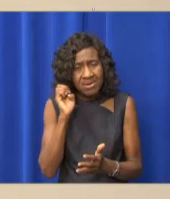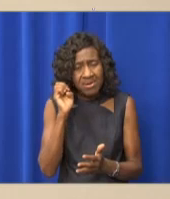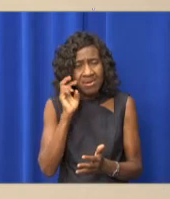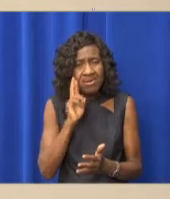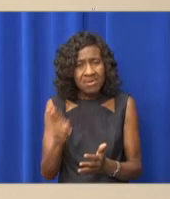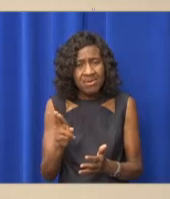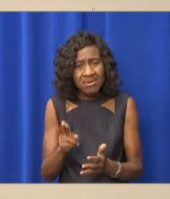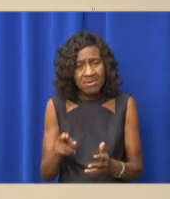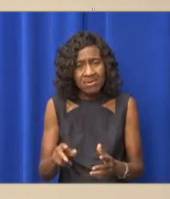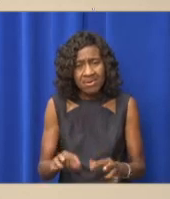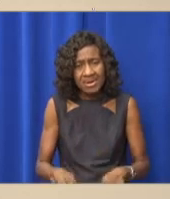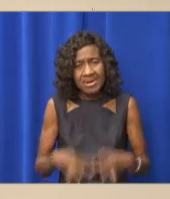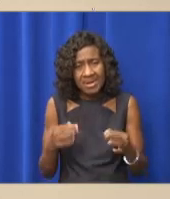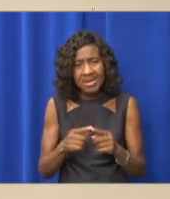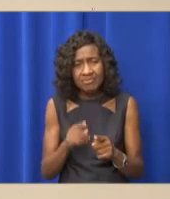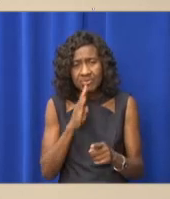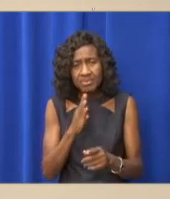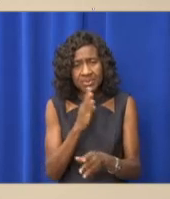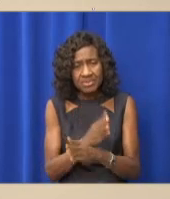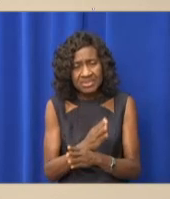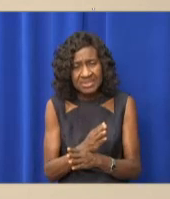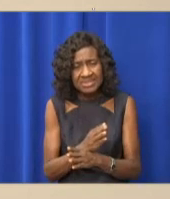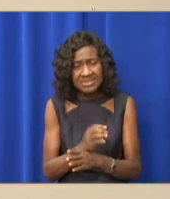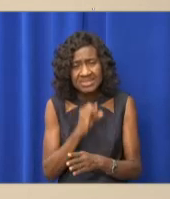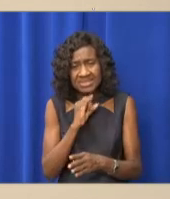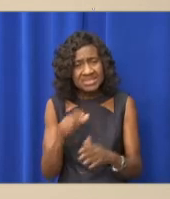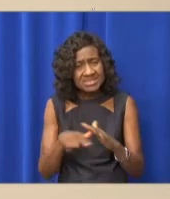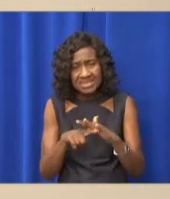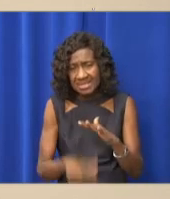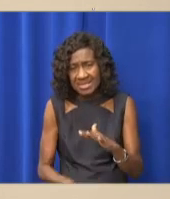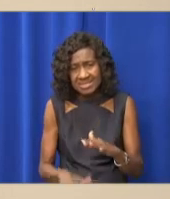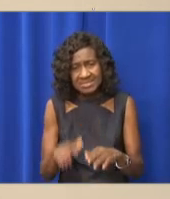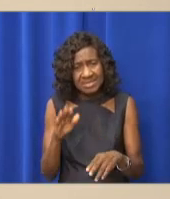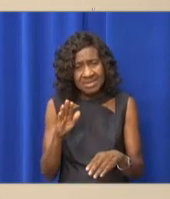young and strong and healthy.